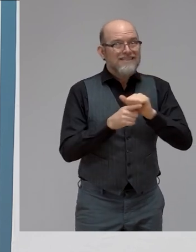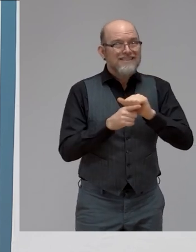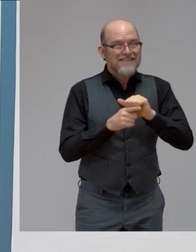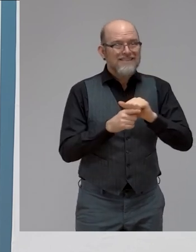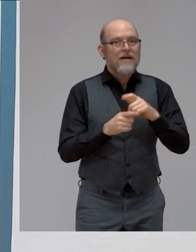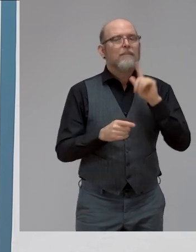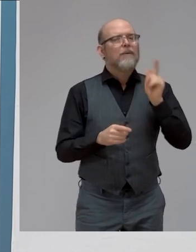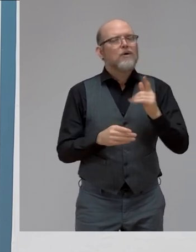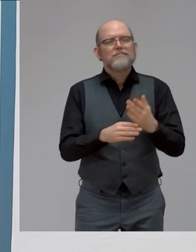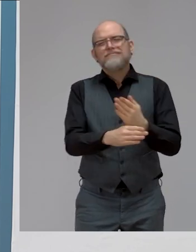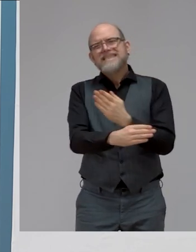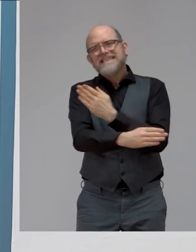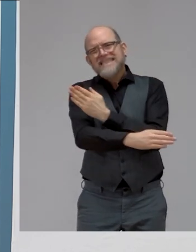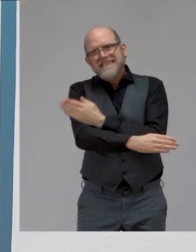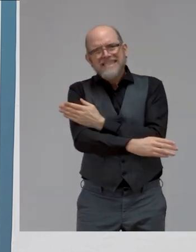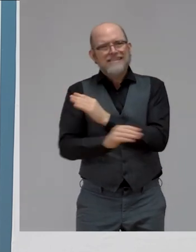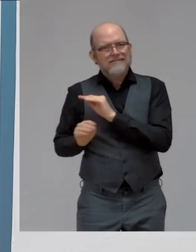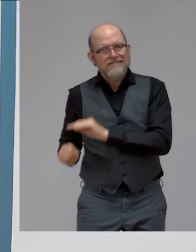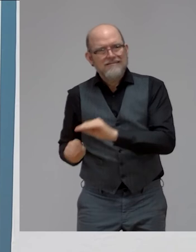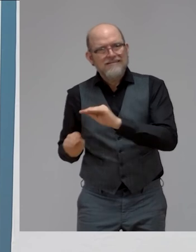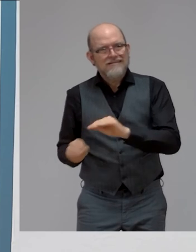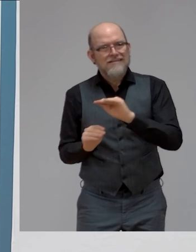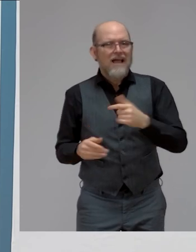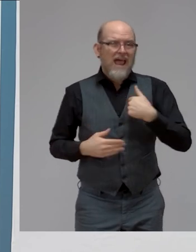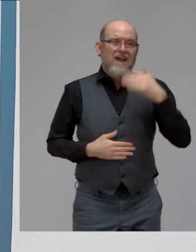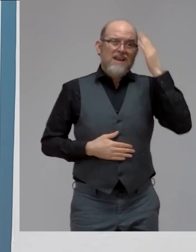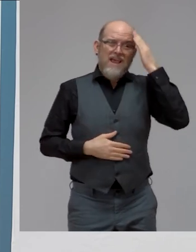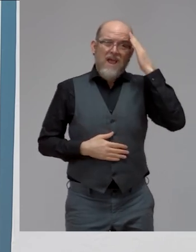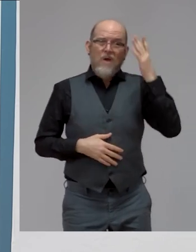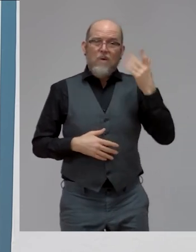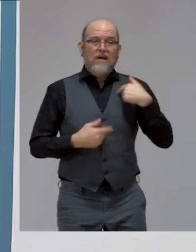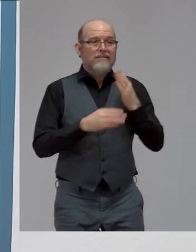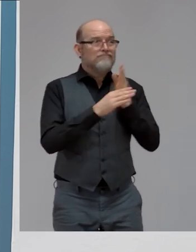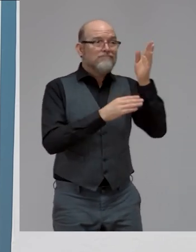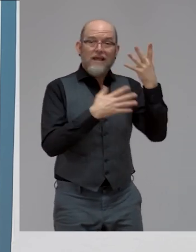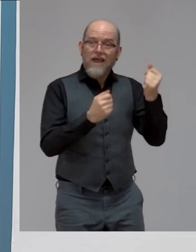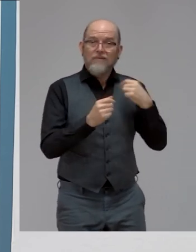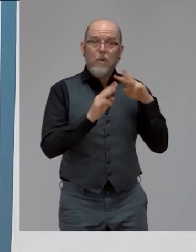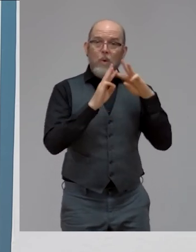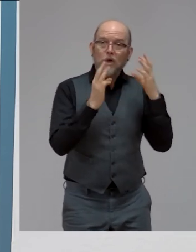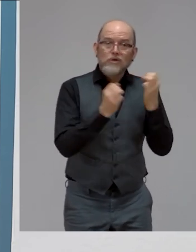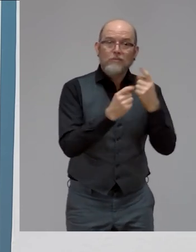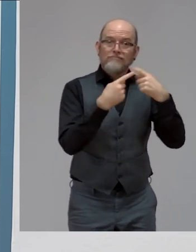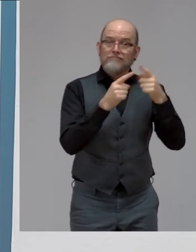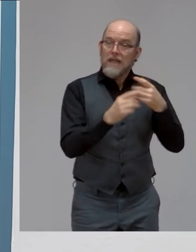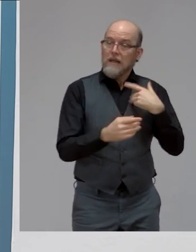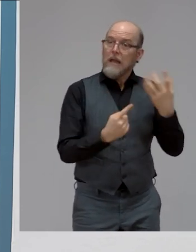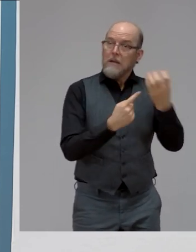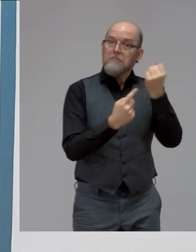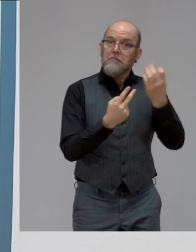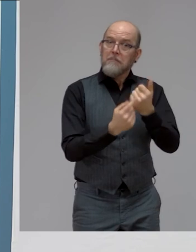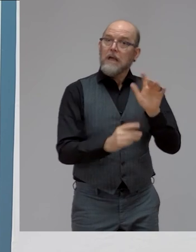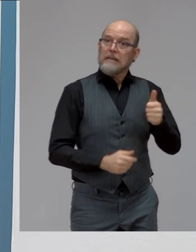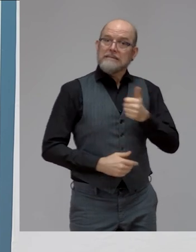no problems reaching my seminars. It would be a huge progress if